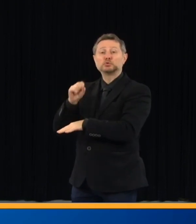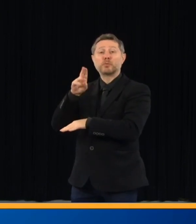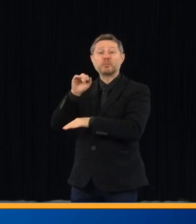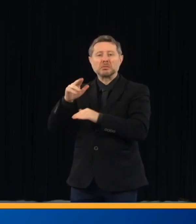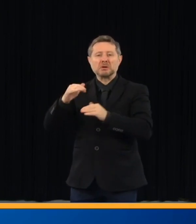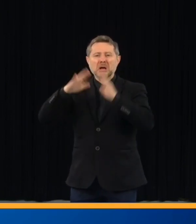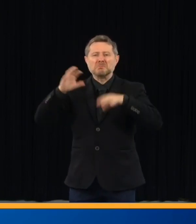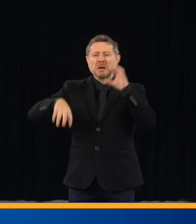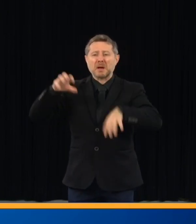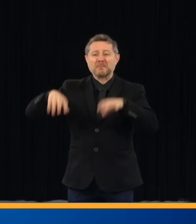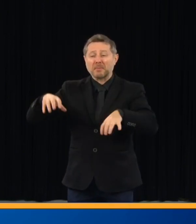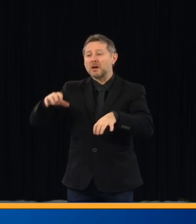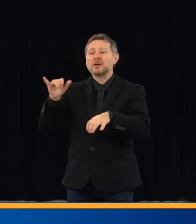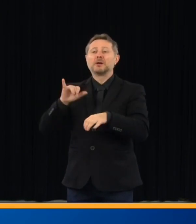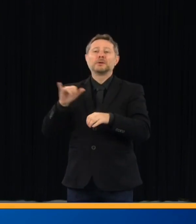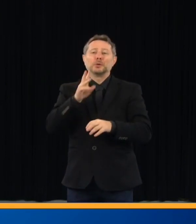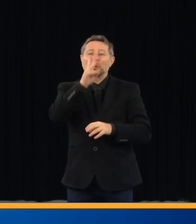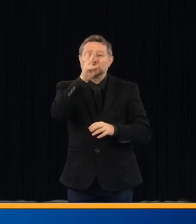Westchester, Nassau, Suffolk,